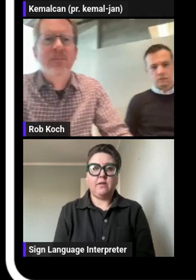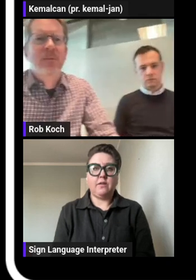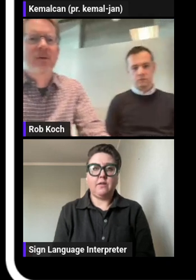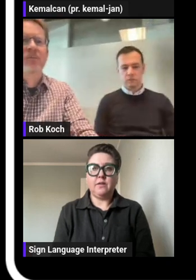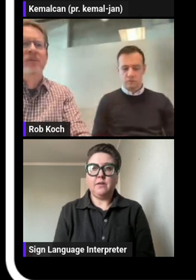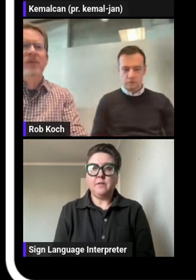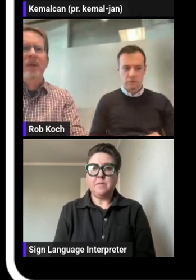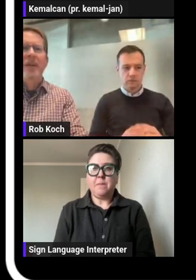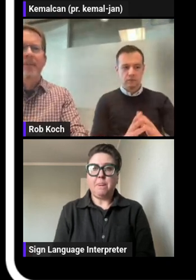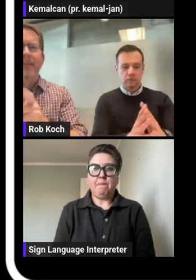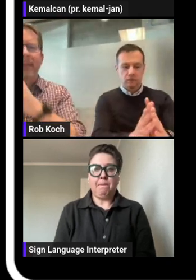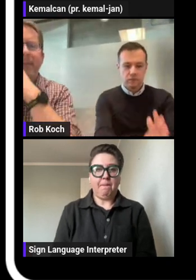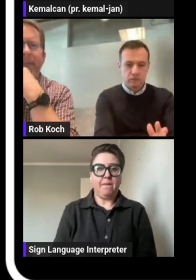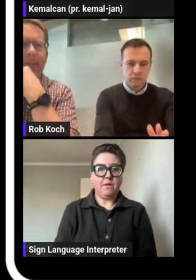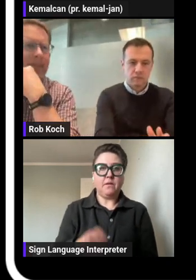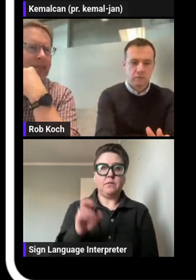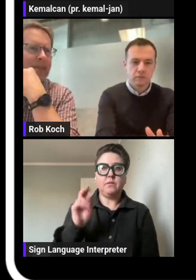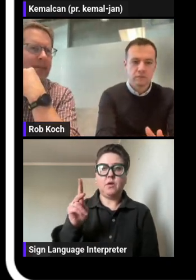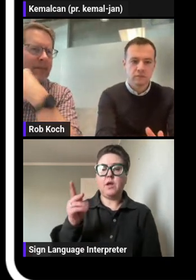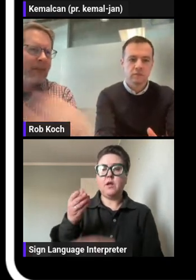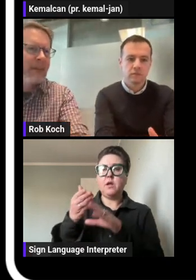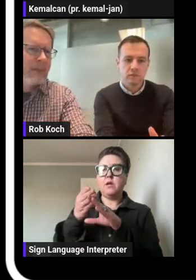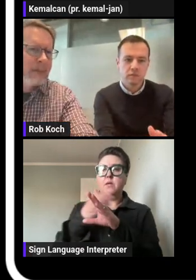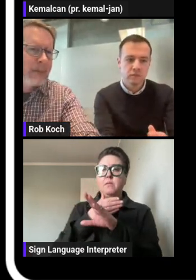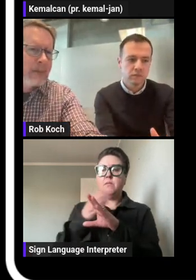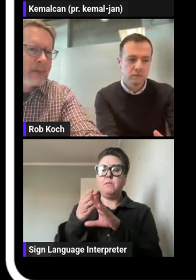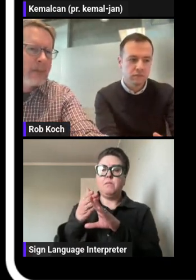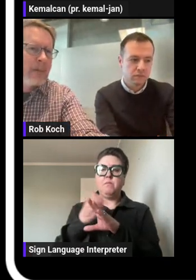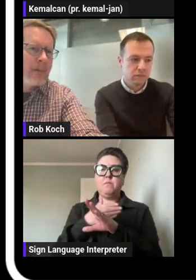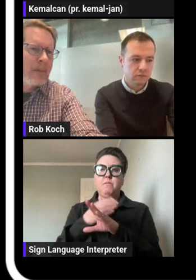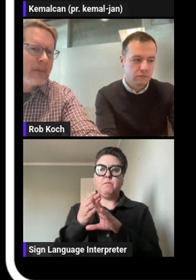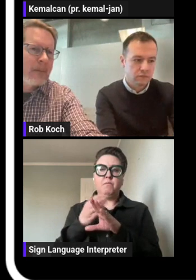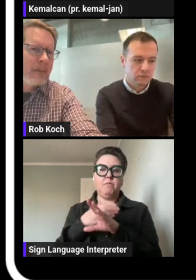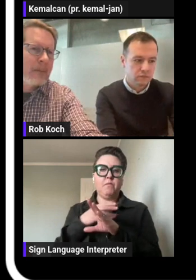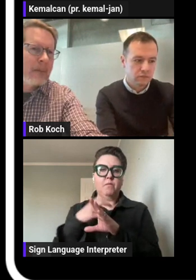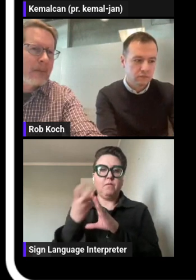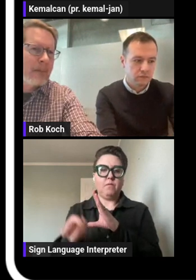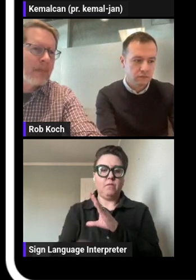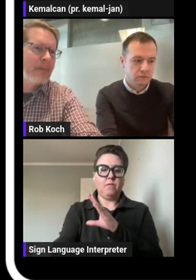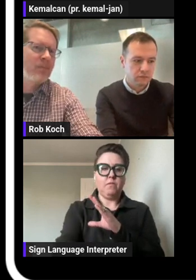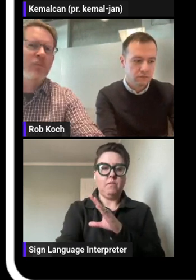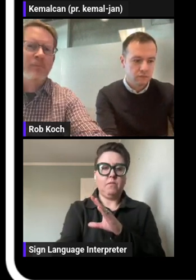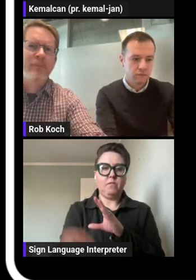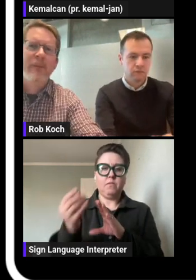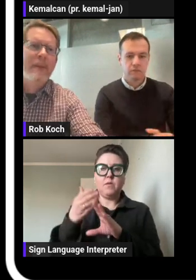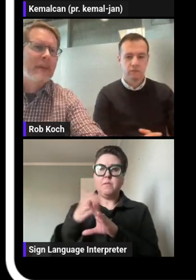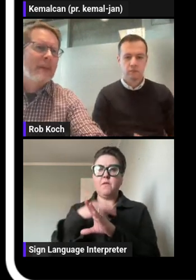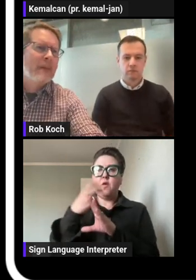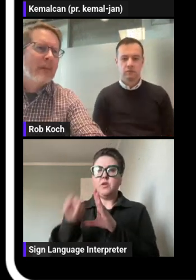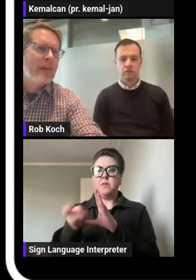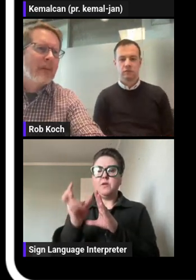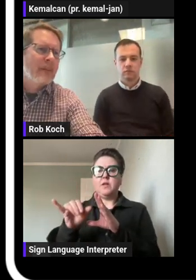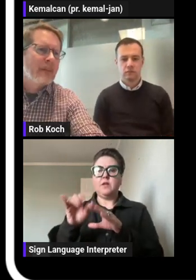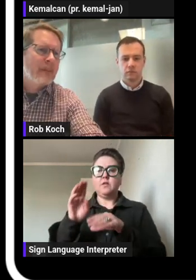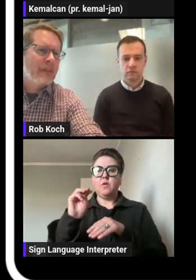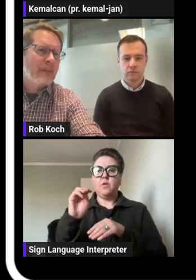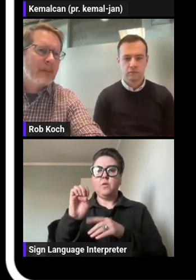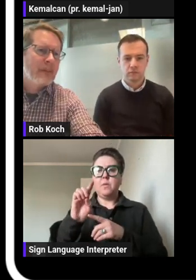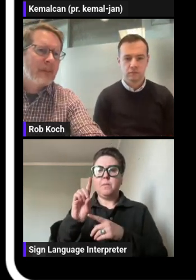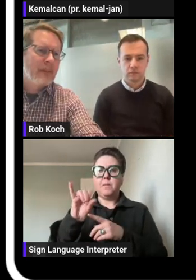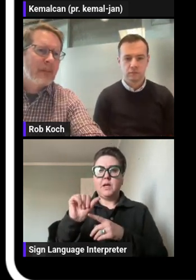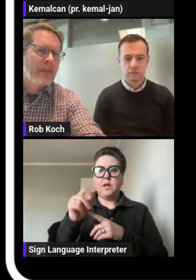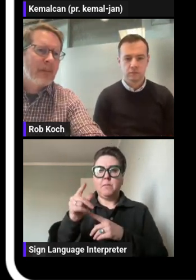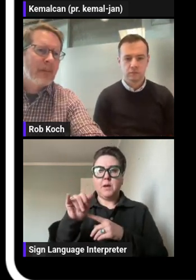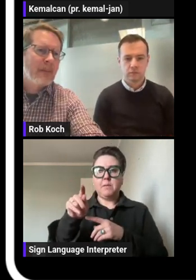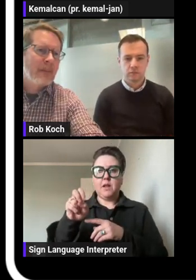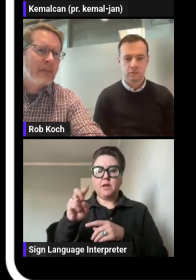through that. Okay. Before we just jump into that, so the thing is that you have media pipelines producing these